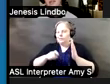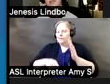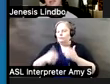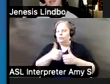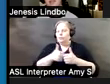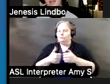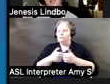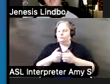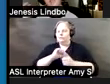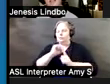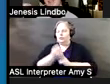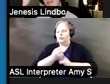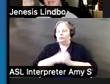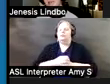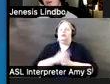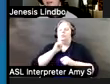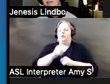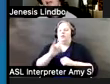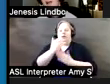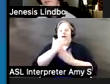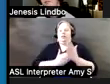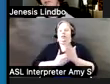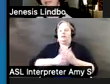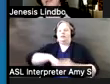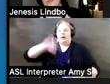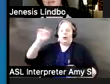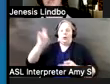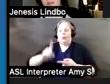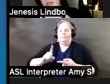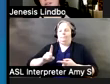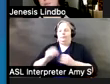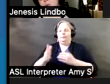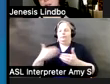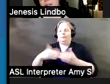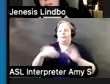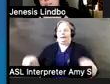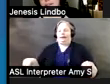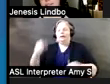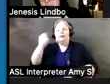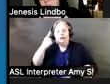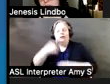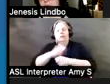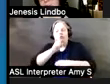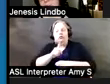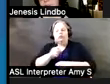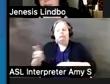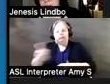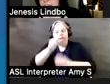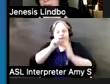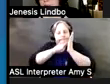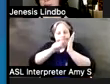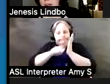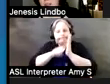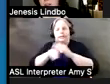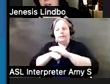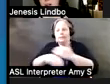situation and take that list and cut it in half. So make sure that you're exploring the accessibility features in the